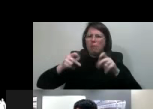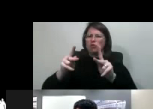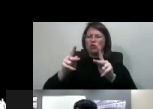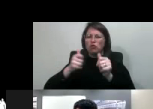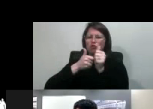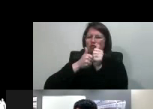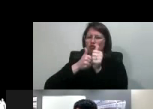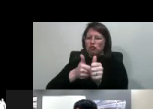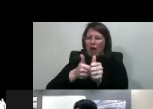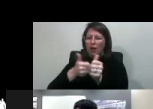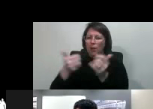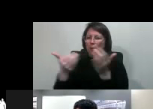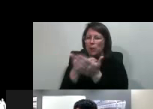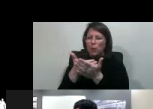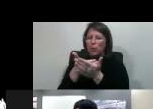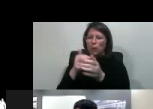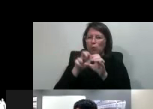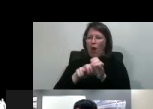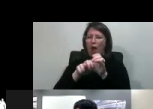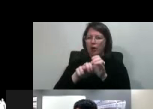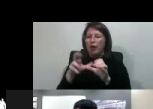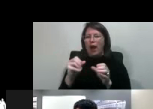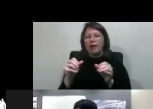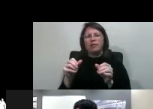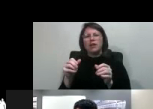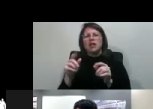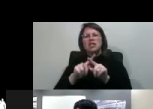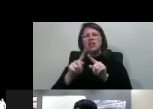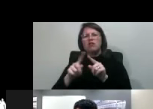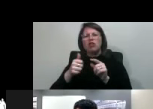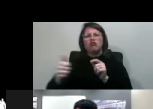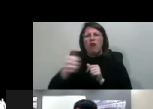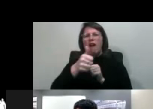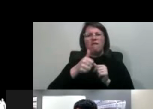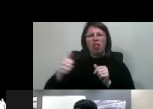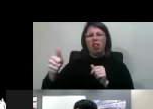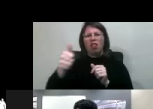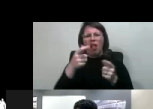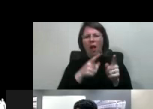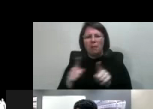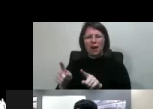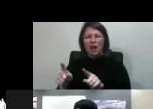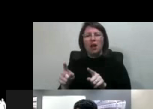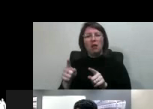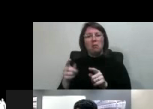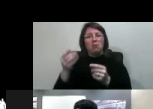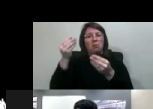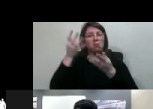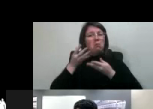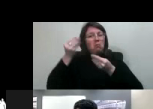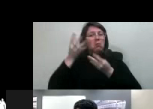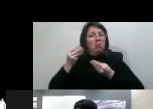maybe some new riders and some new travel patterns. We think that this is a good baseline that will give us the foundation for